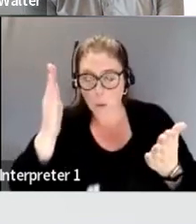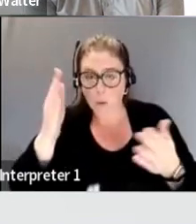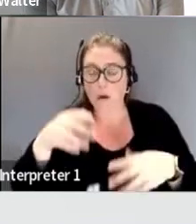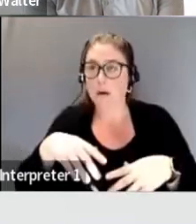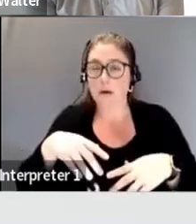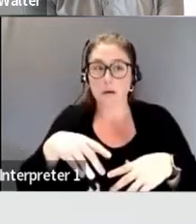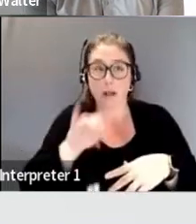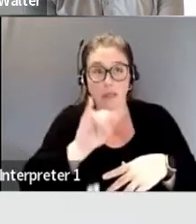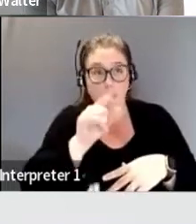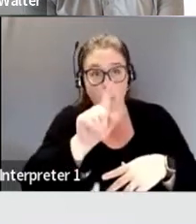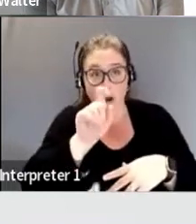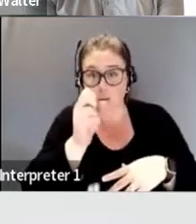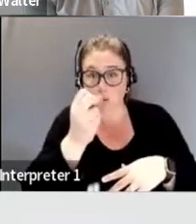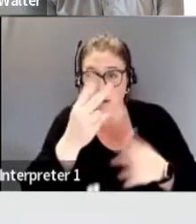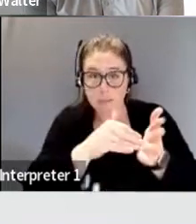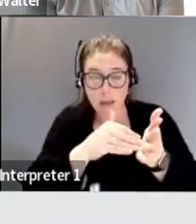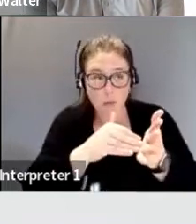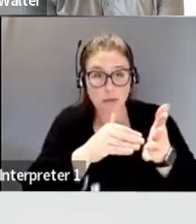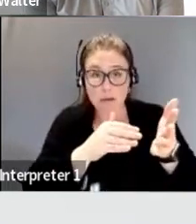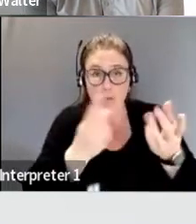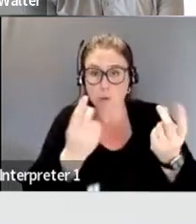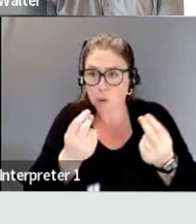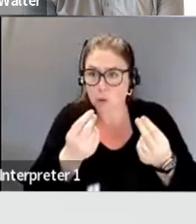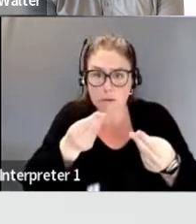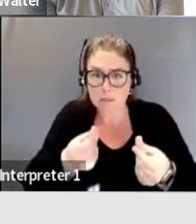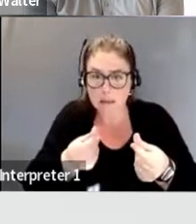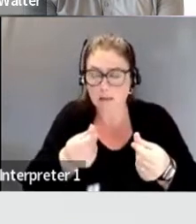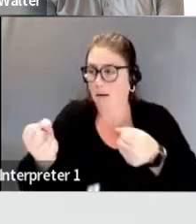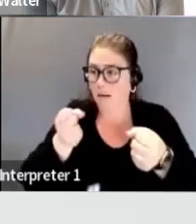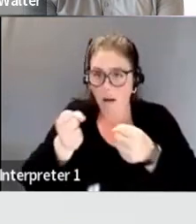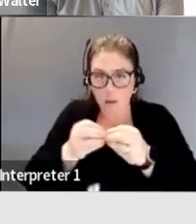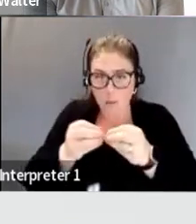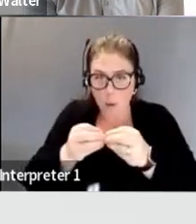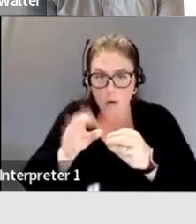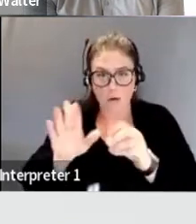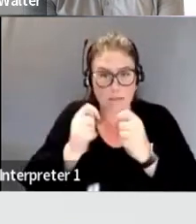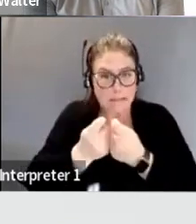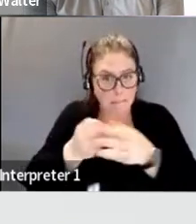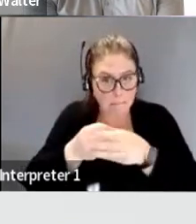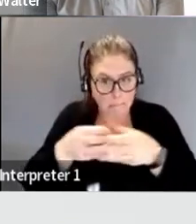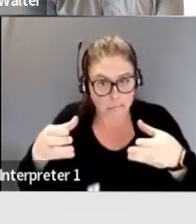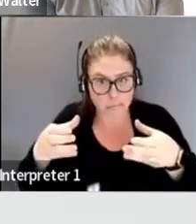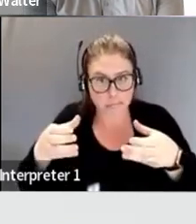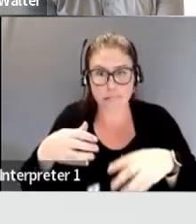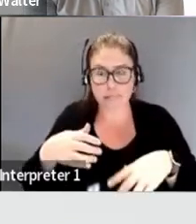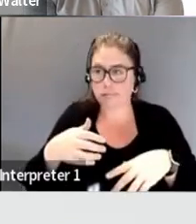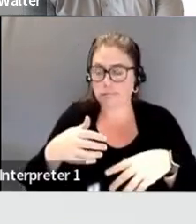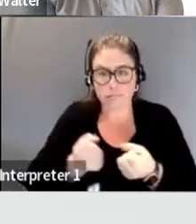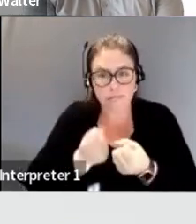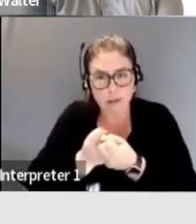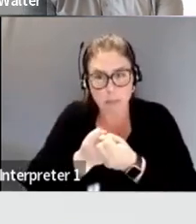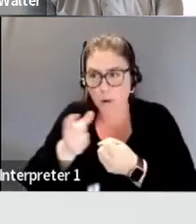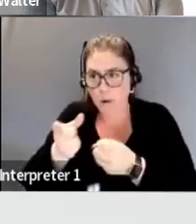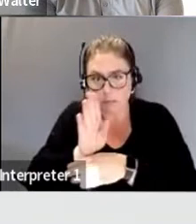her team, bring on some great talent, and obviously drive the business forward. Obviously, unclear is a